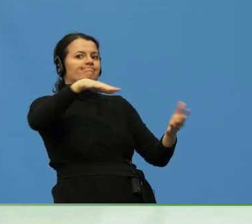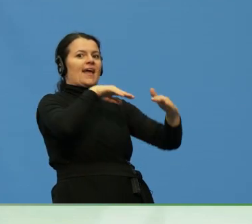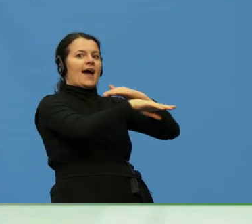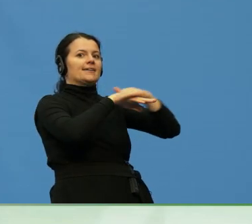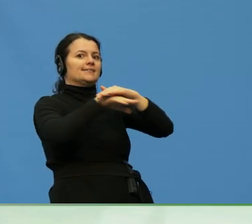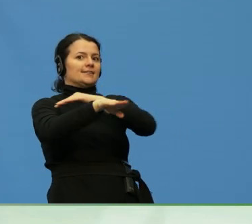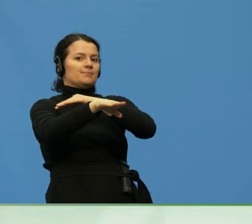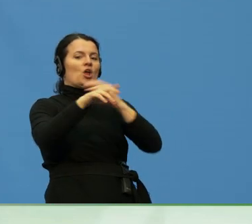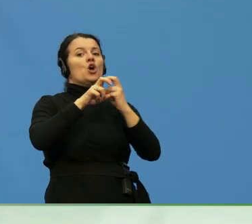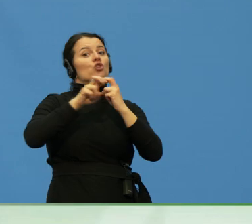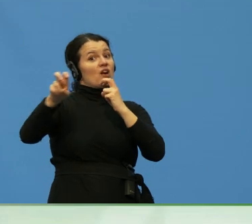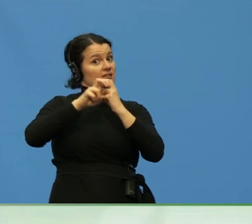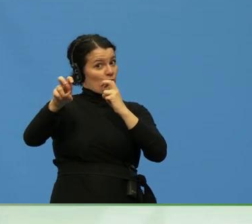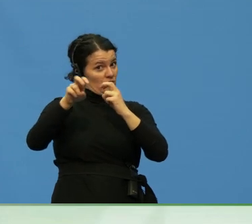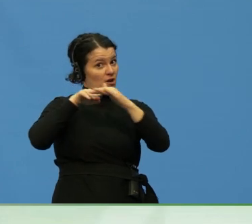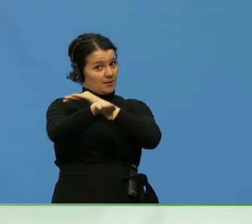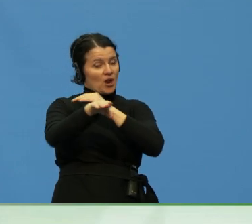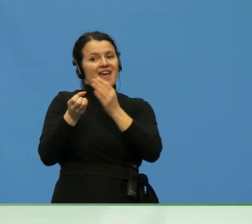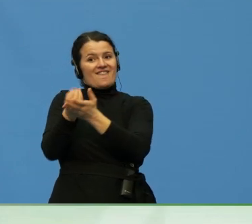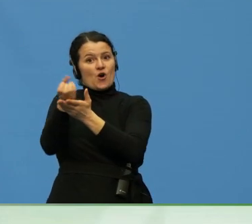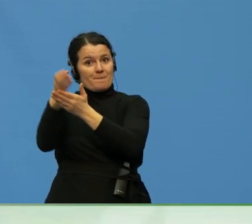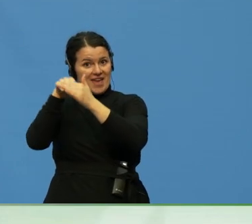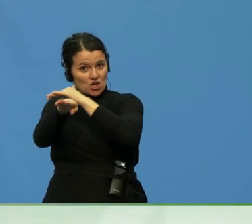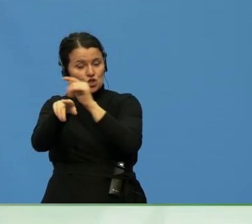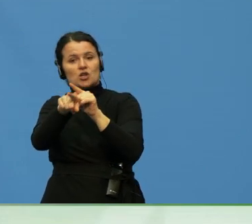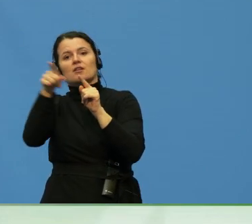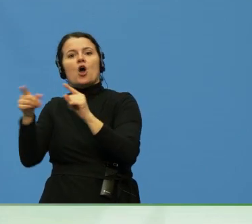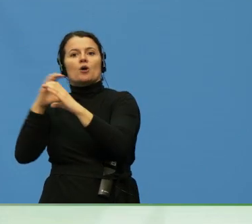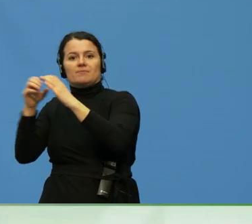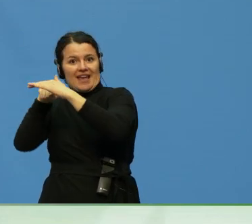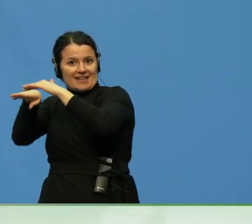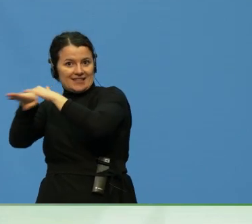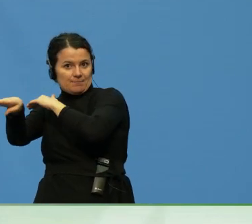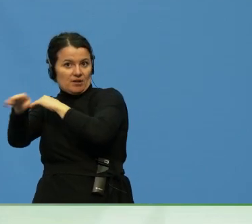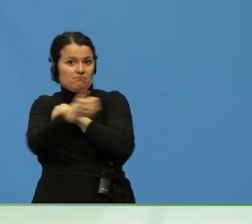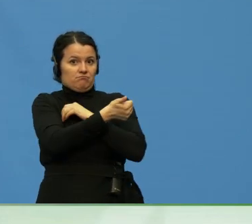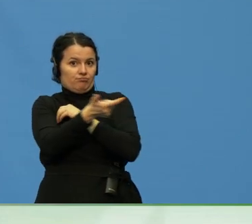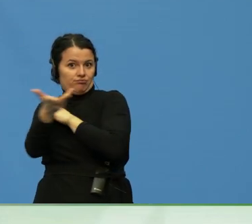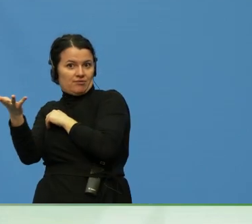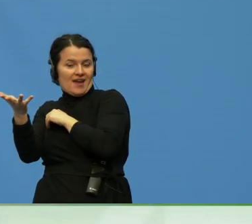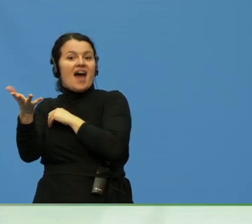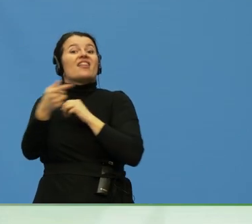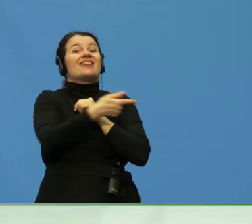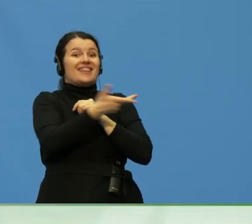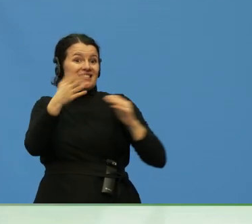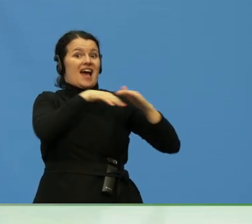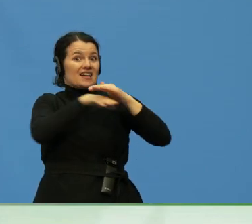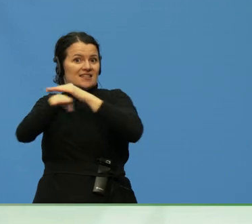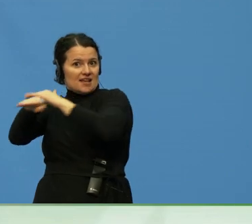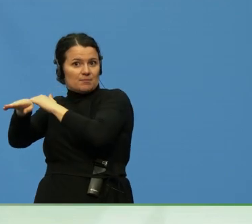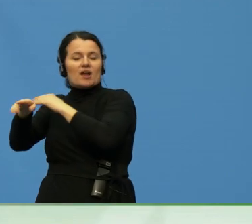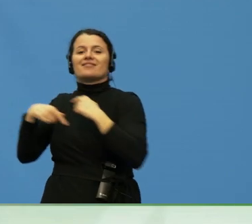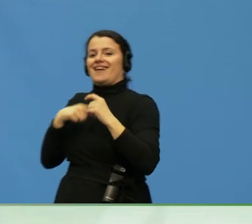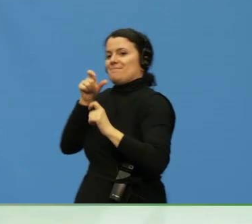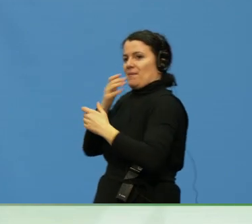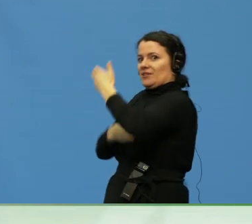accessible, transportation, information and communications accessible in order to achieve a right. And that right